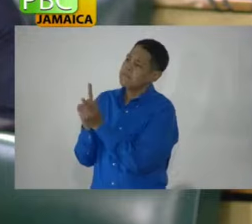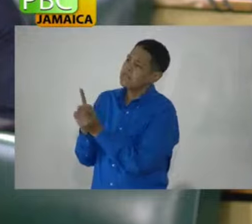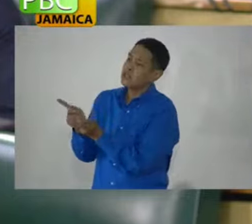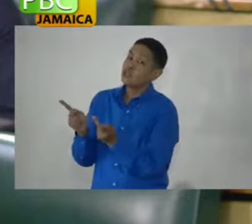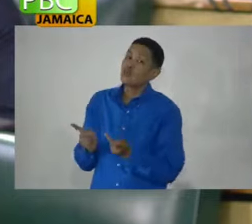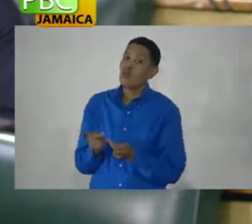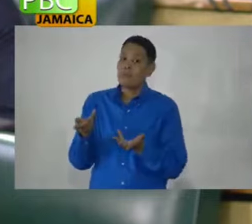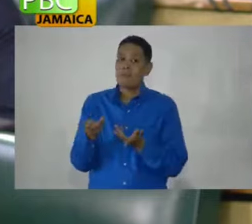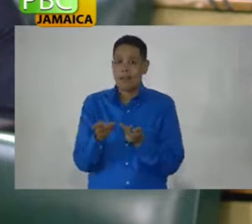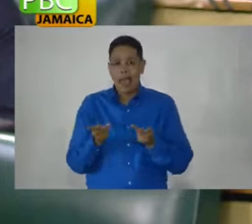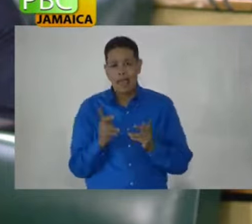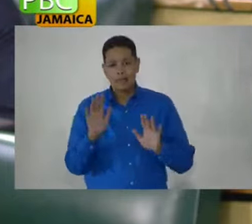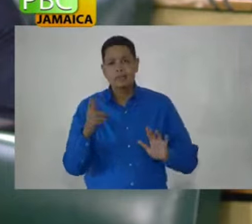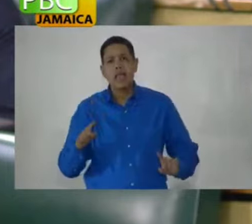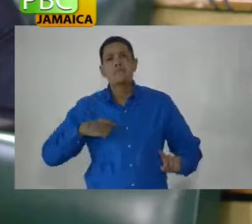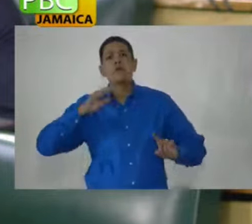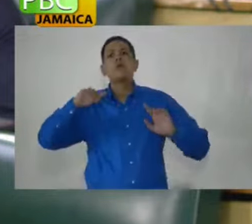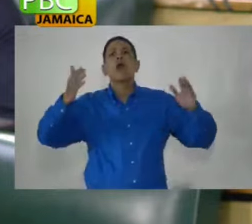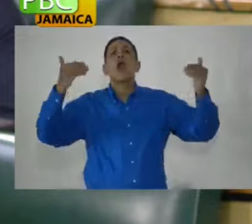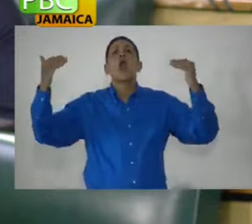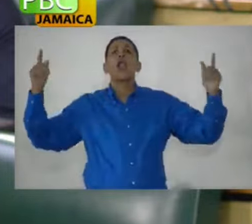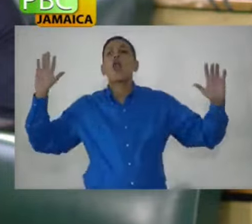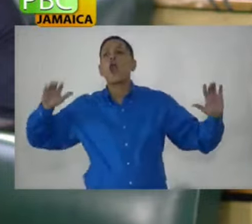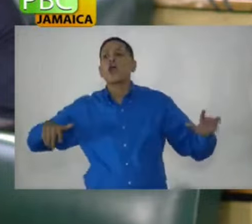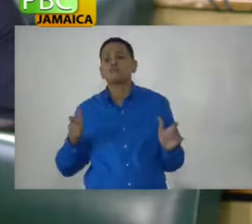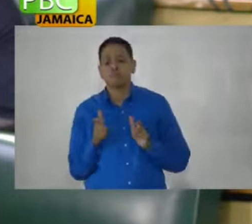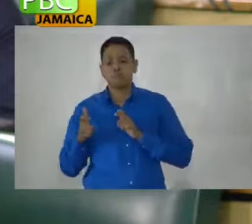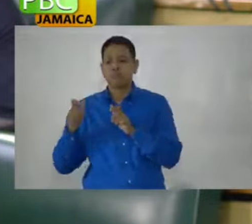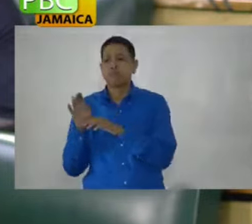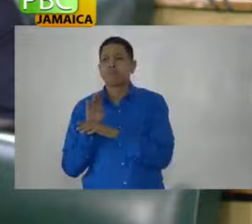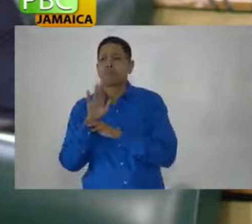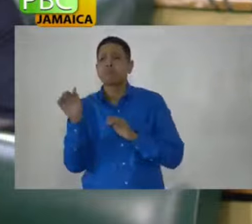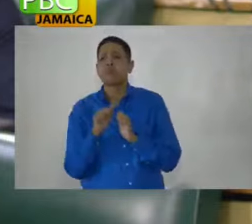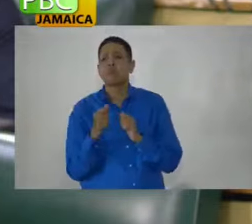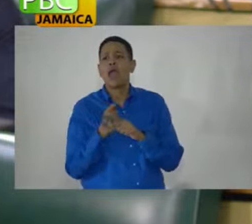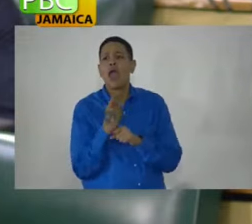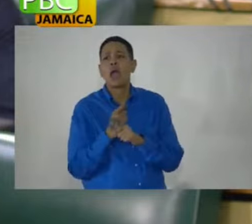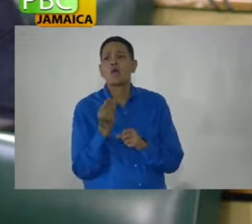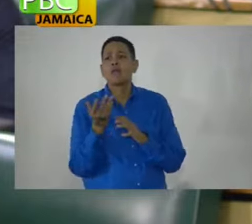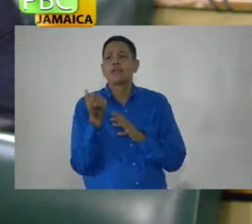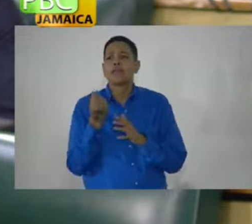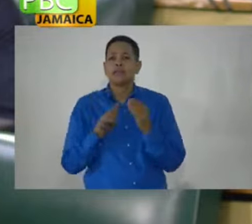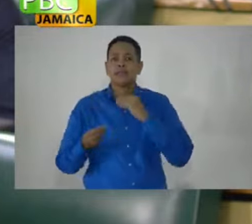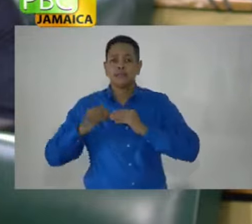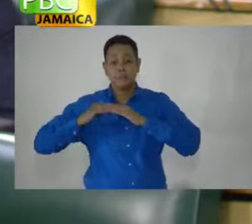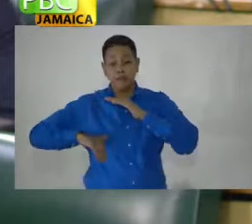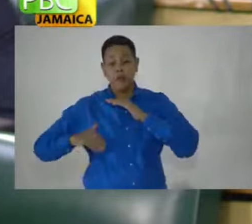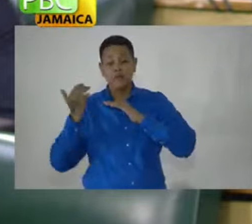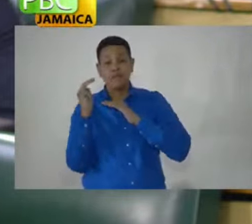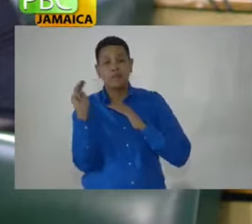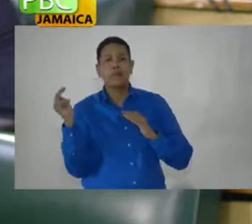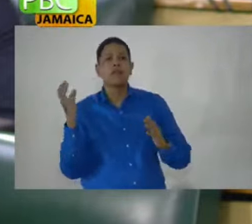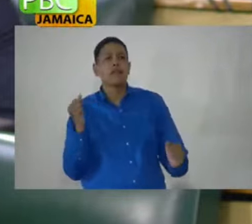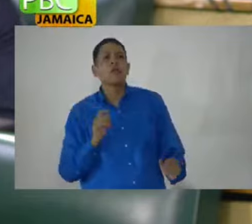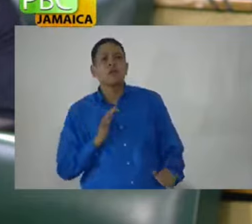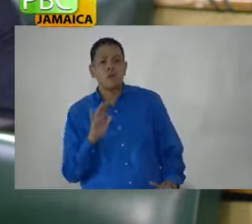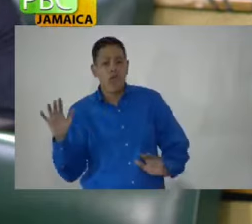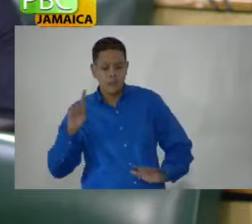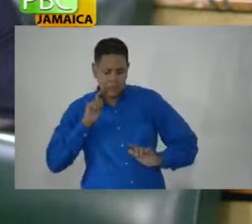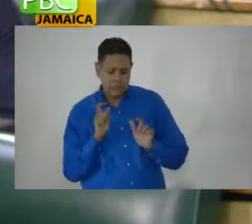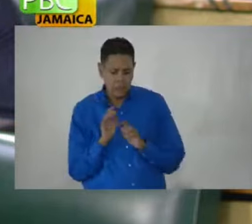place. We're calling all micro enterprises with annual turnover below 15 million and